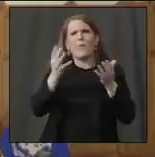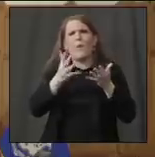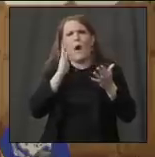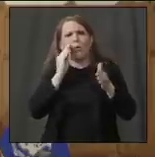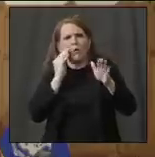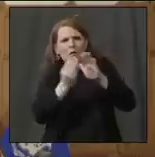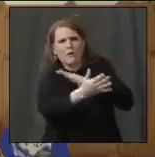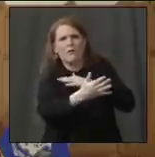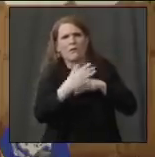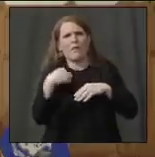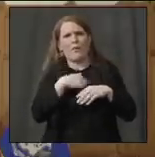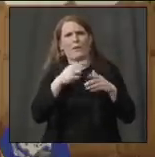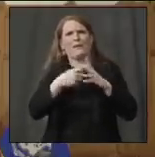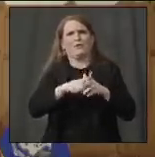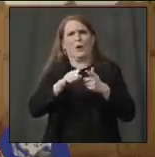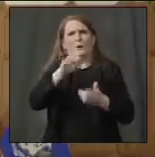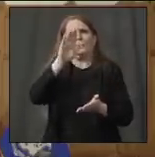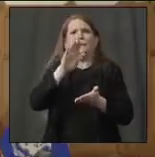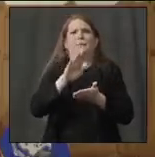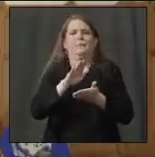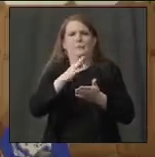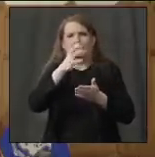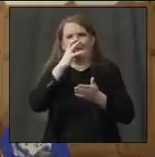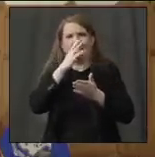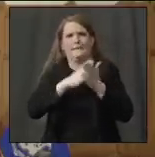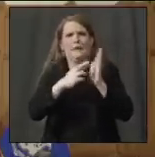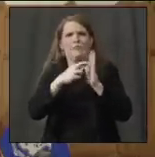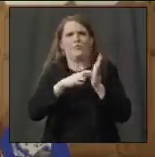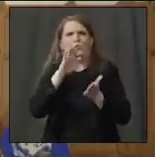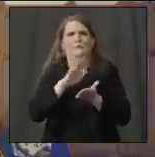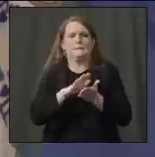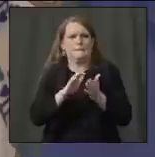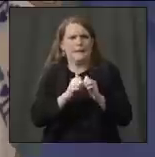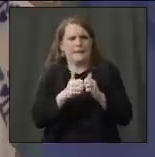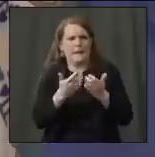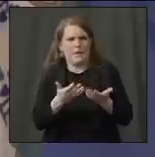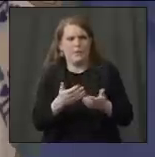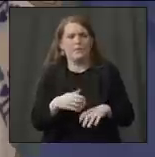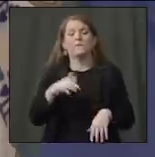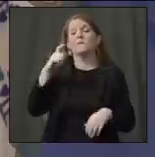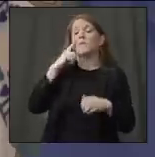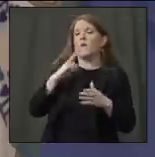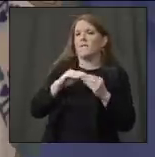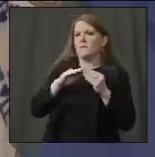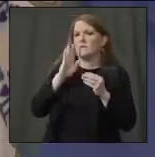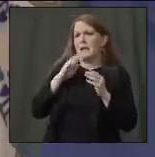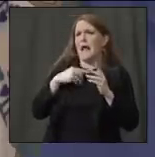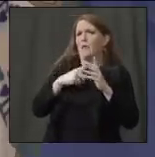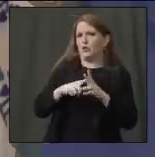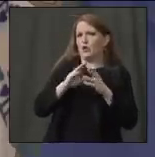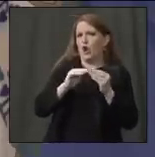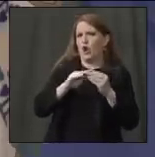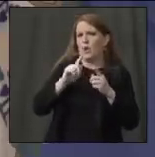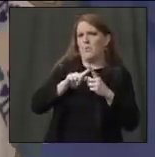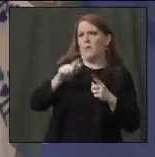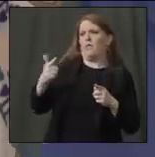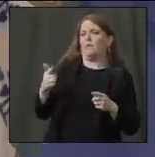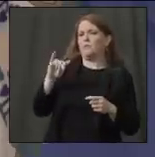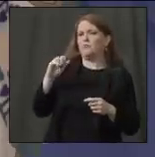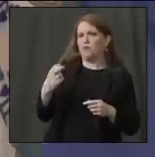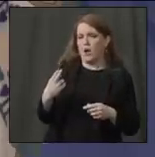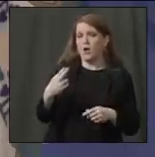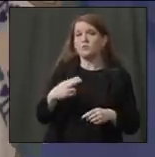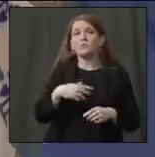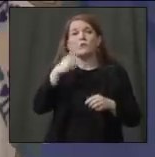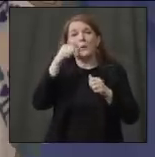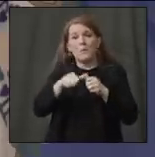on some of these restrictions? I'm going to start and then hand it over to Josh. But remember, number of people diagnosed